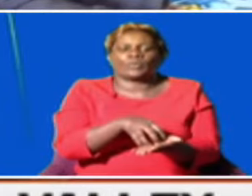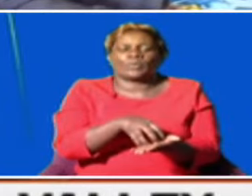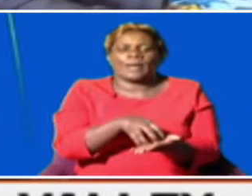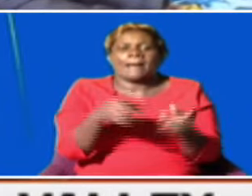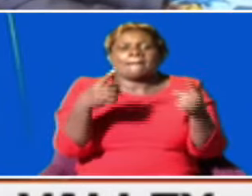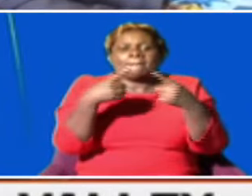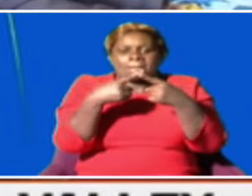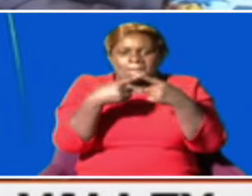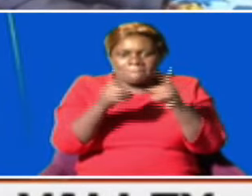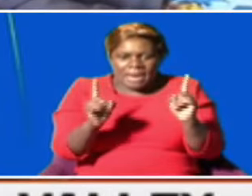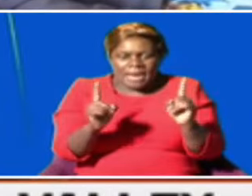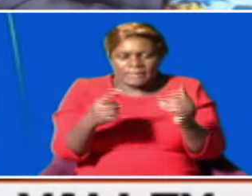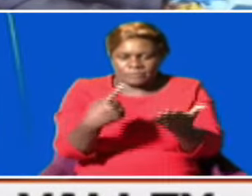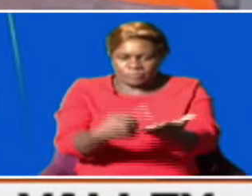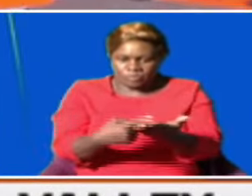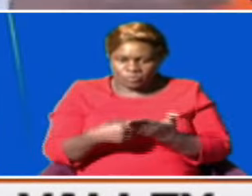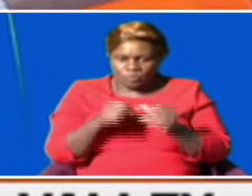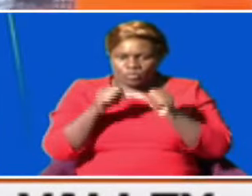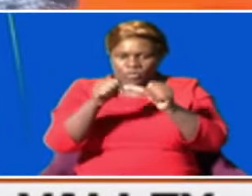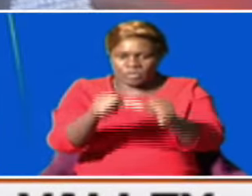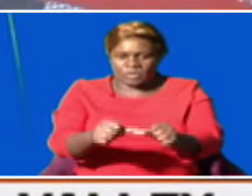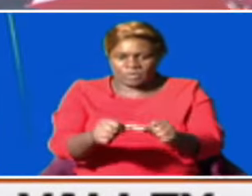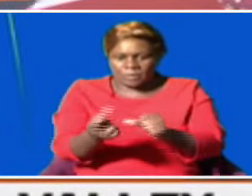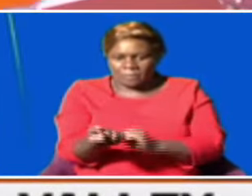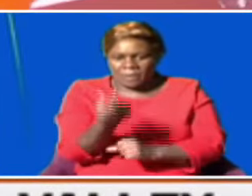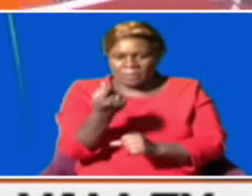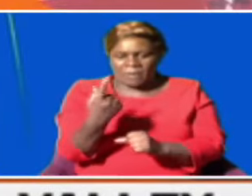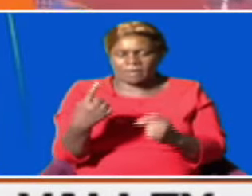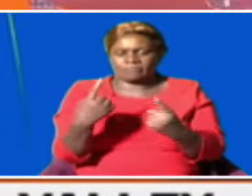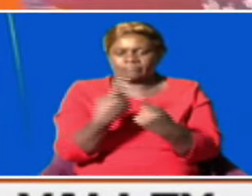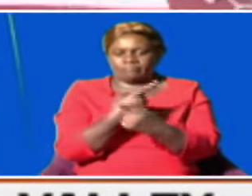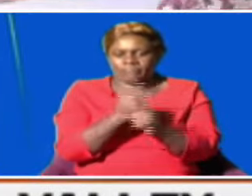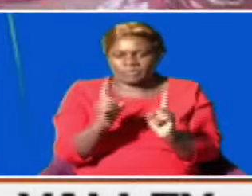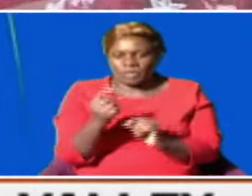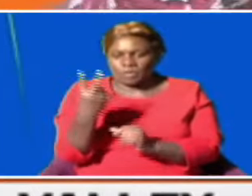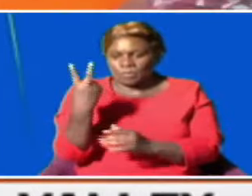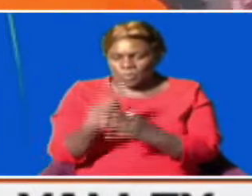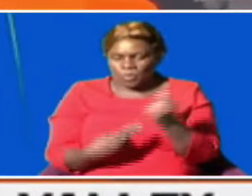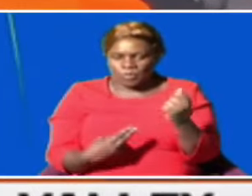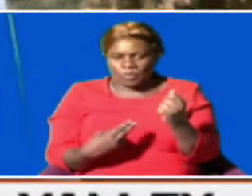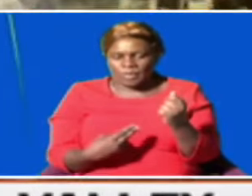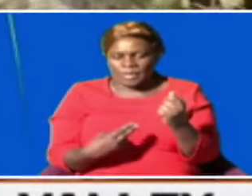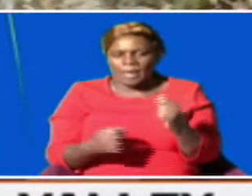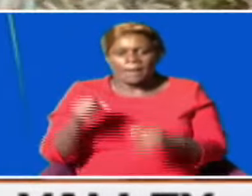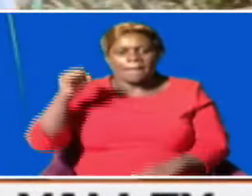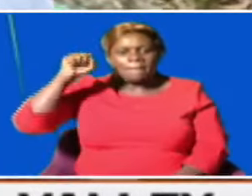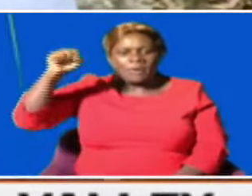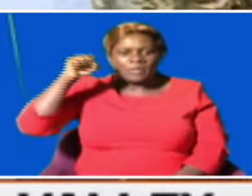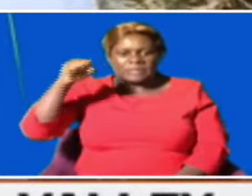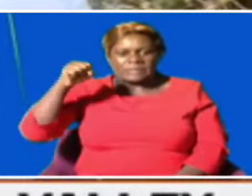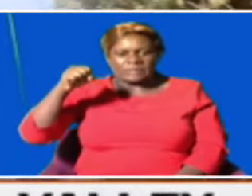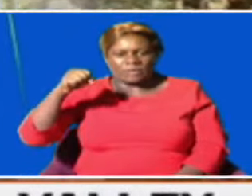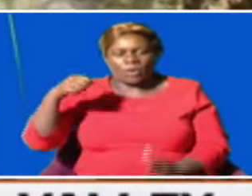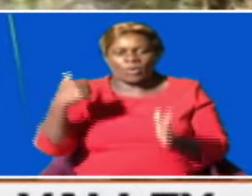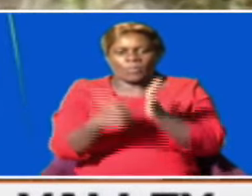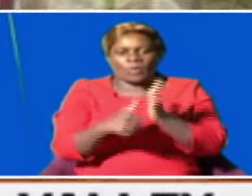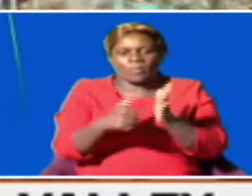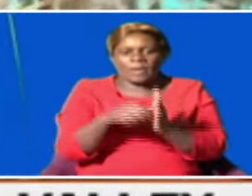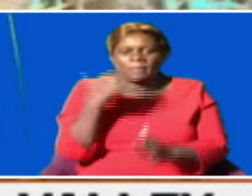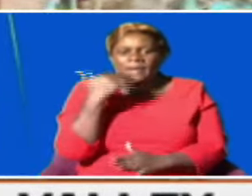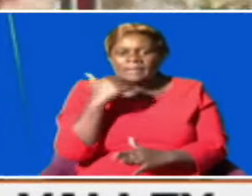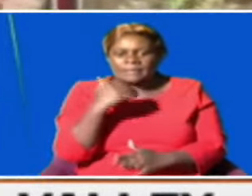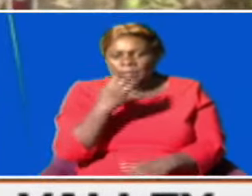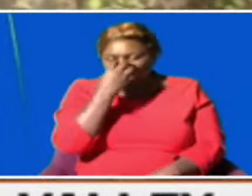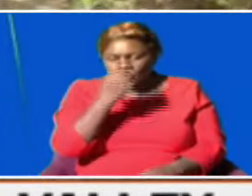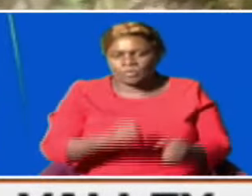But with the undying debate over the emerging differences between the duo, triggering political animosity between Gachagua and